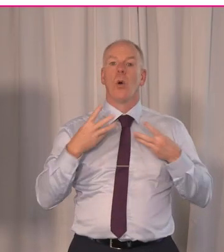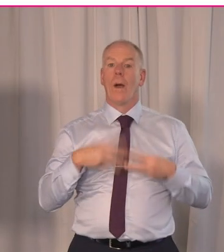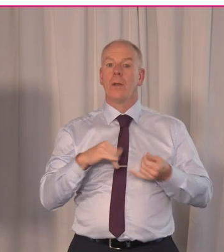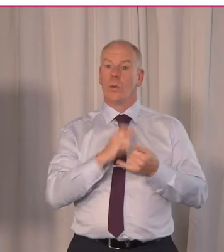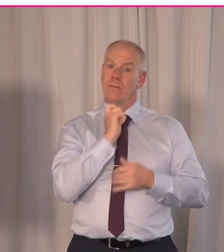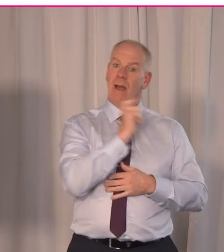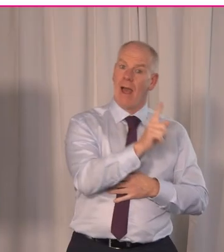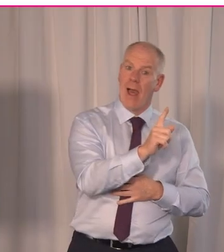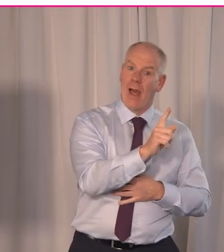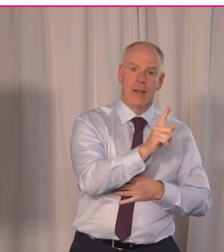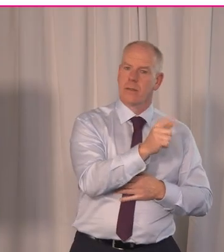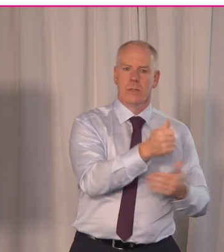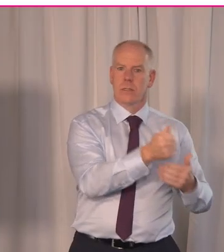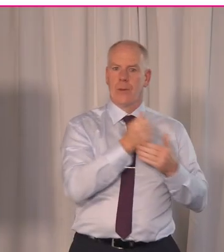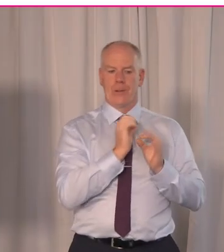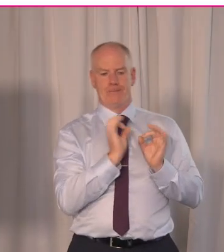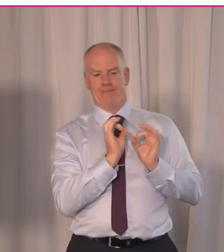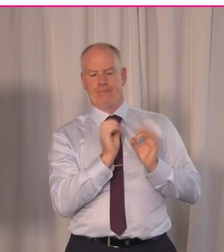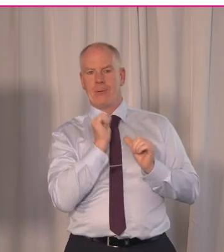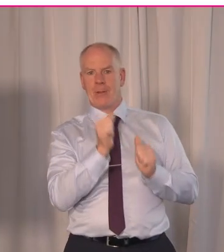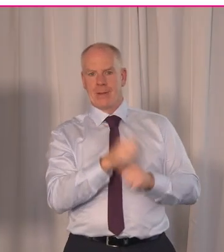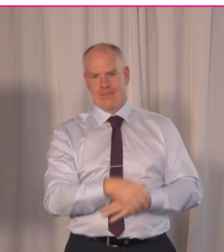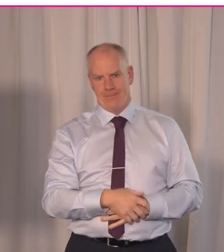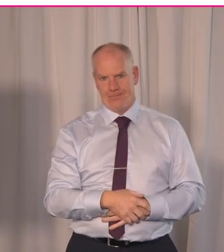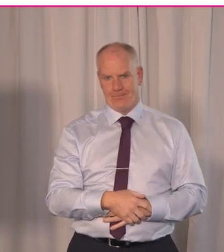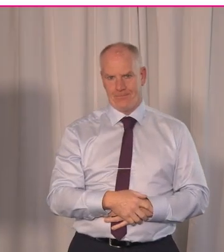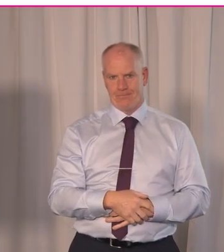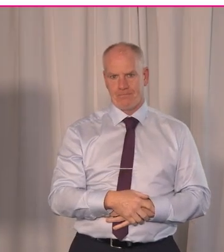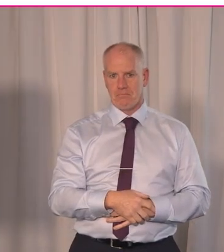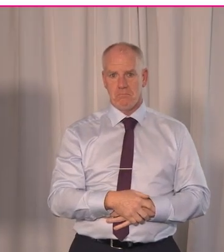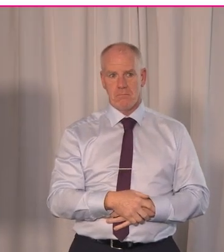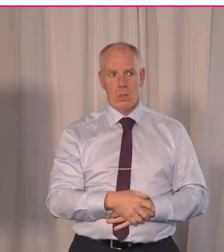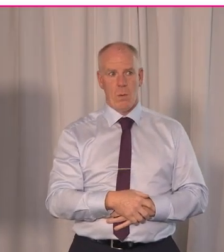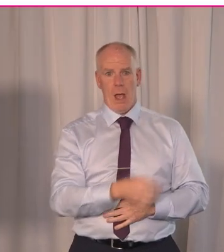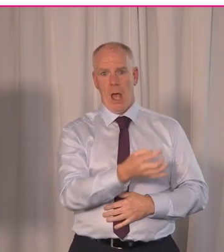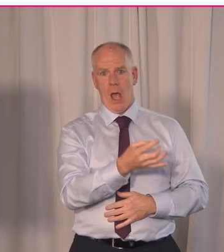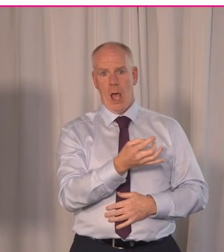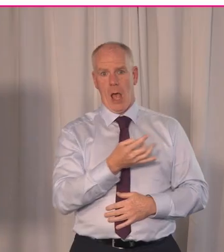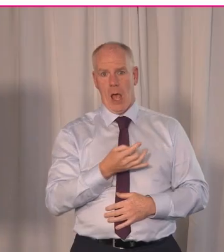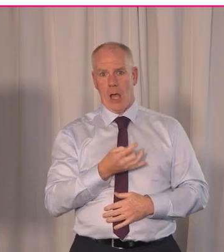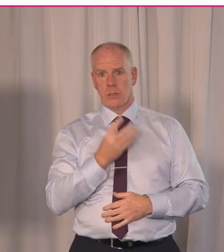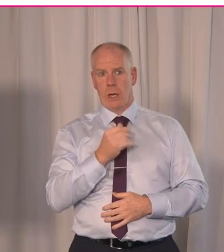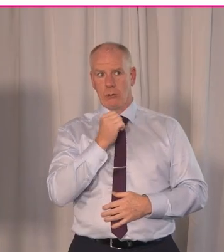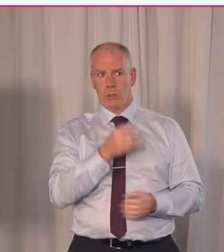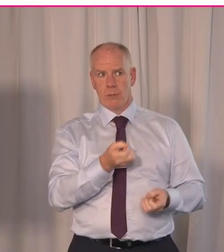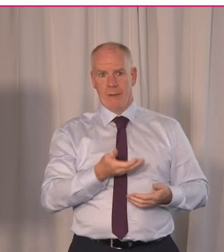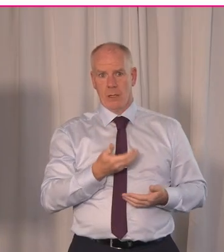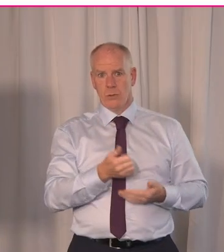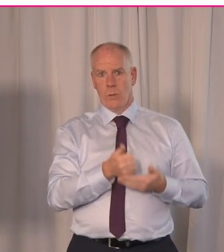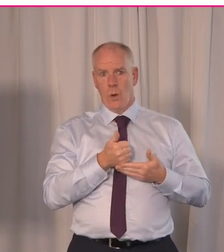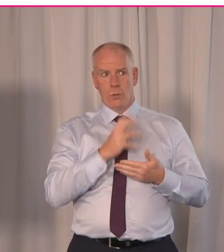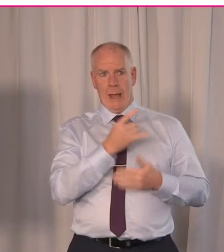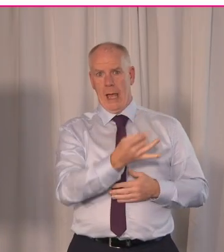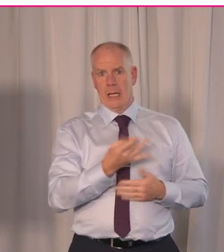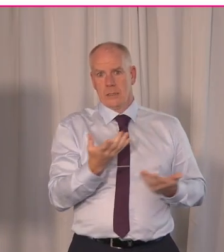share it, they're not offered support either. So really, we don't ask because there's no support offered to them. So what's the point